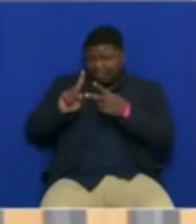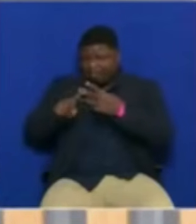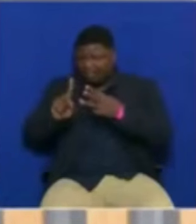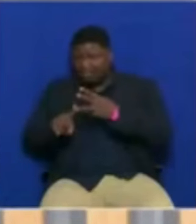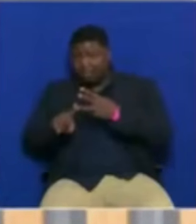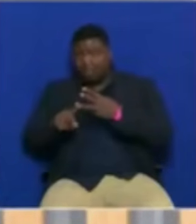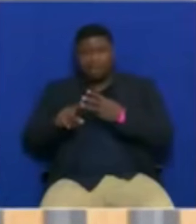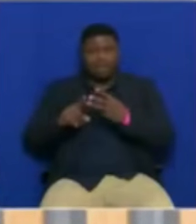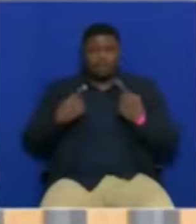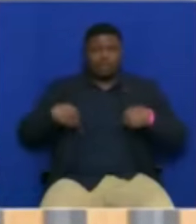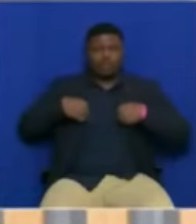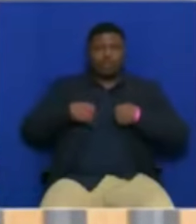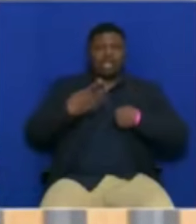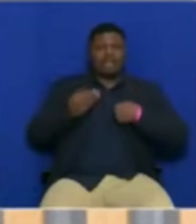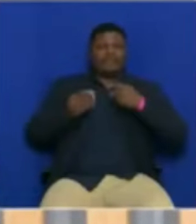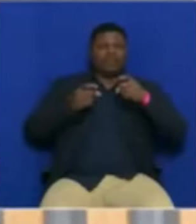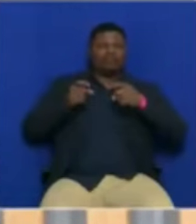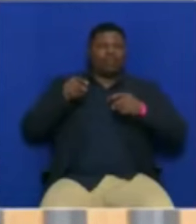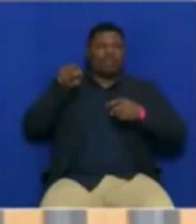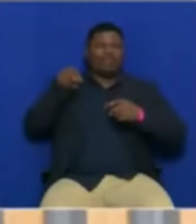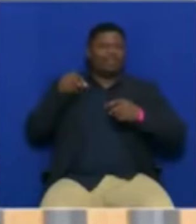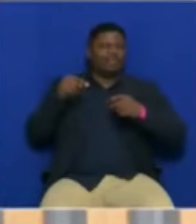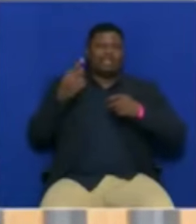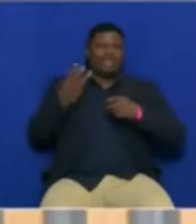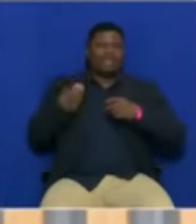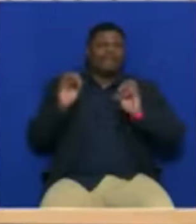Commissioner. Thank you, Commissioners.